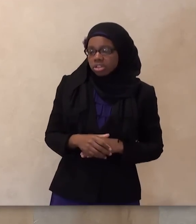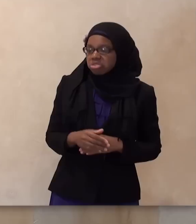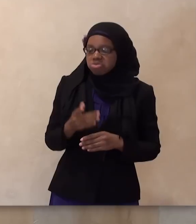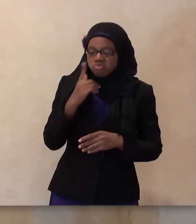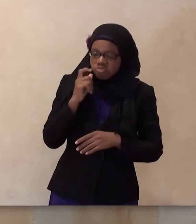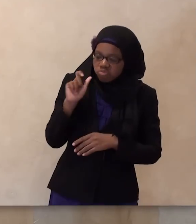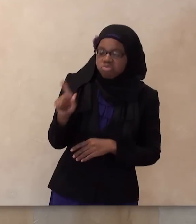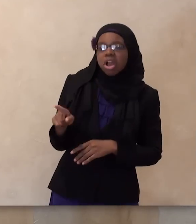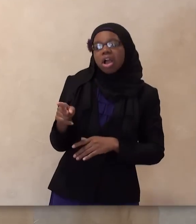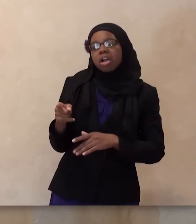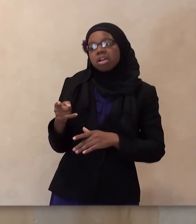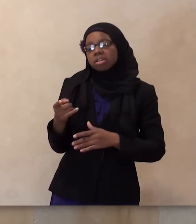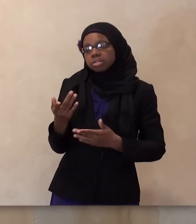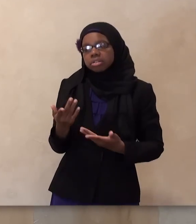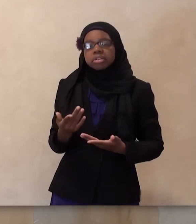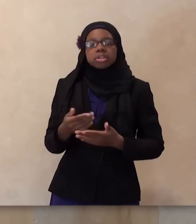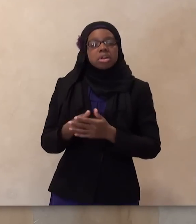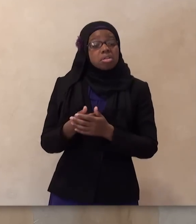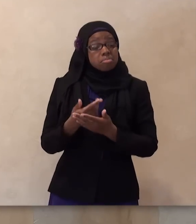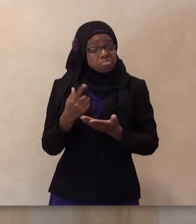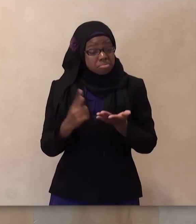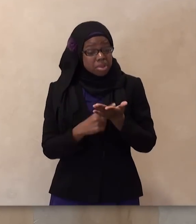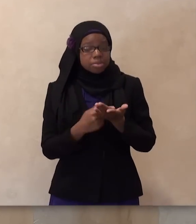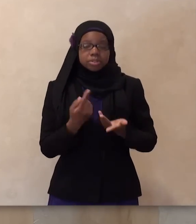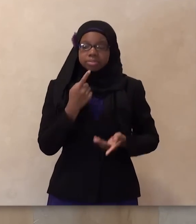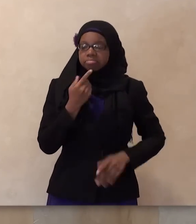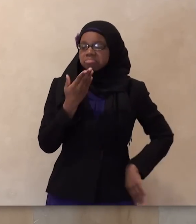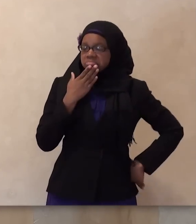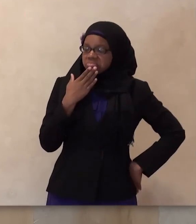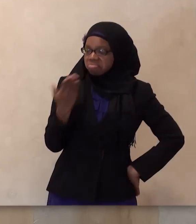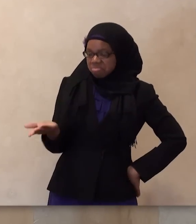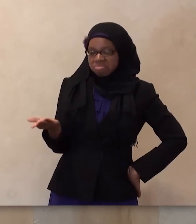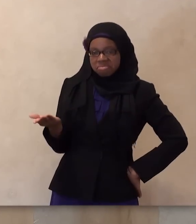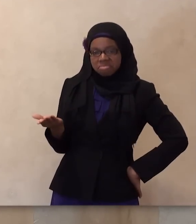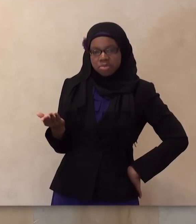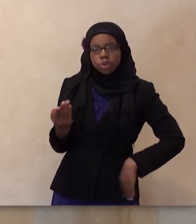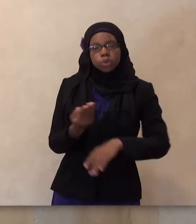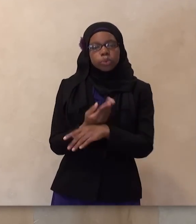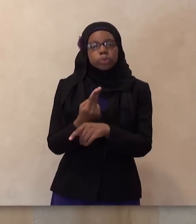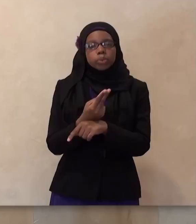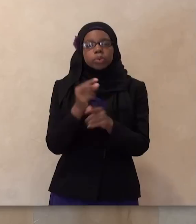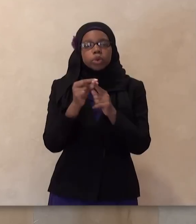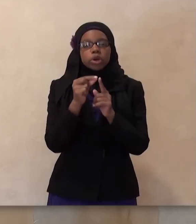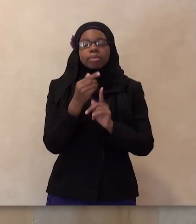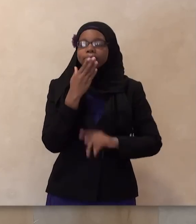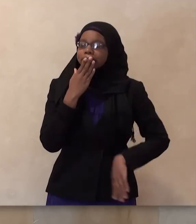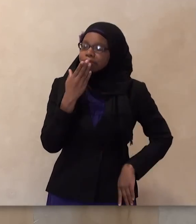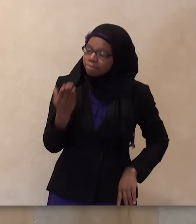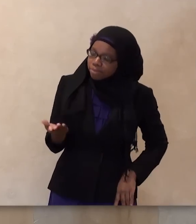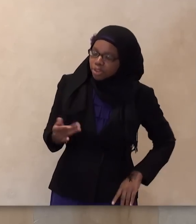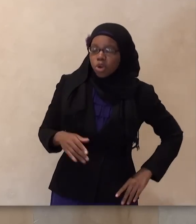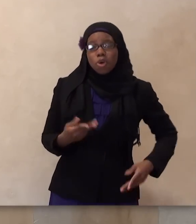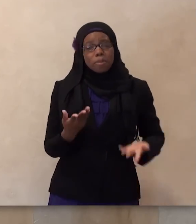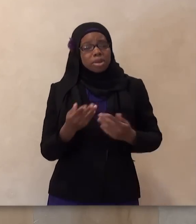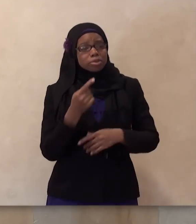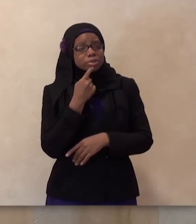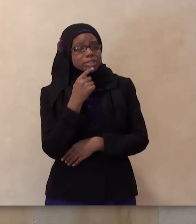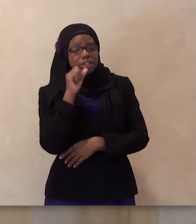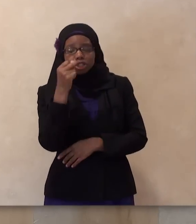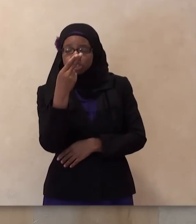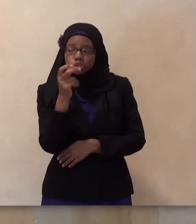ways. Sometimes you say thank you and you use your tongue. You say Jazakallah, Shukran, thank